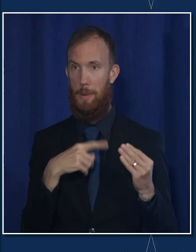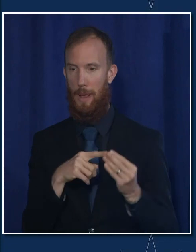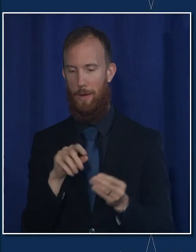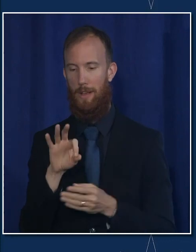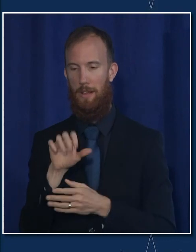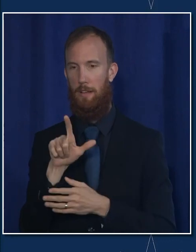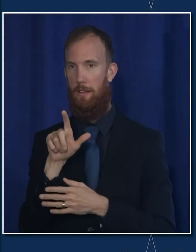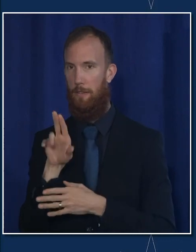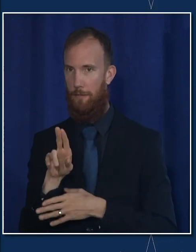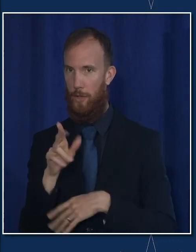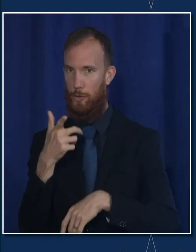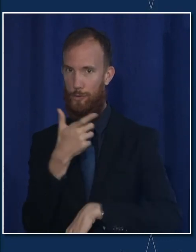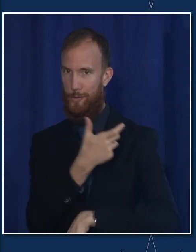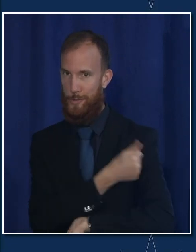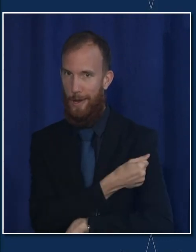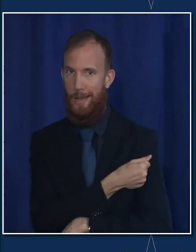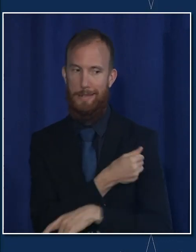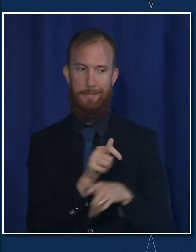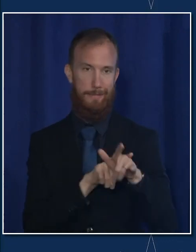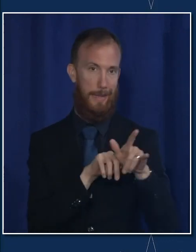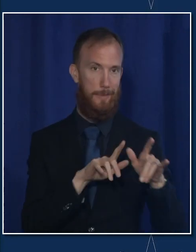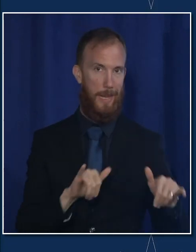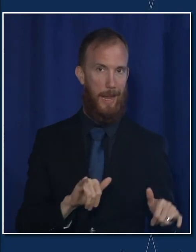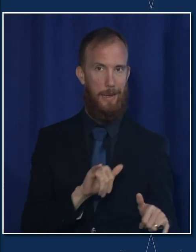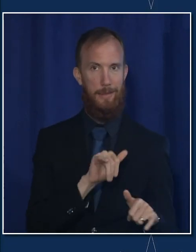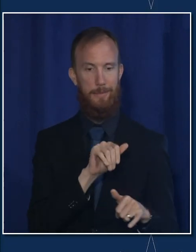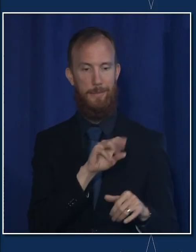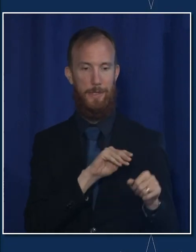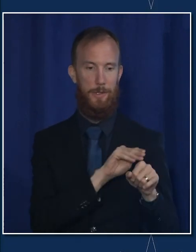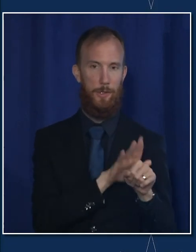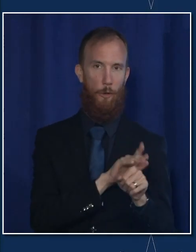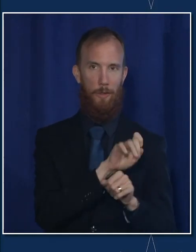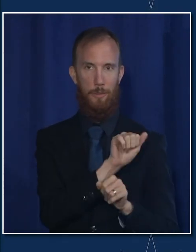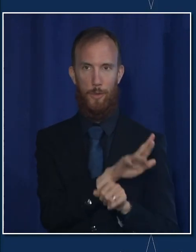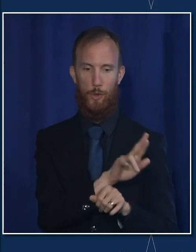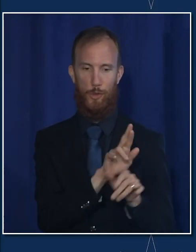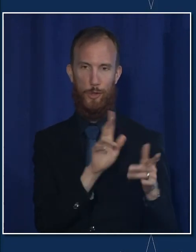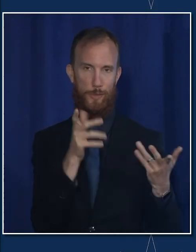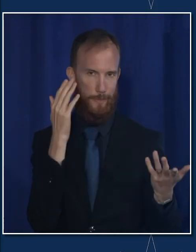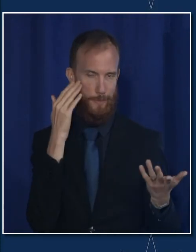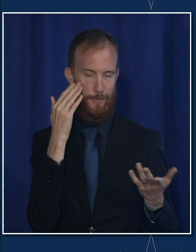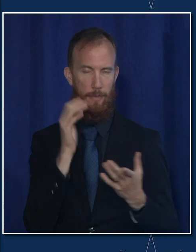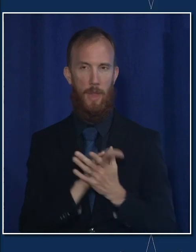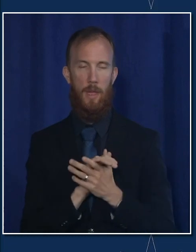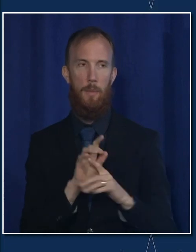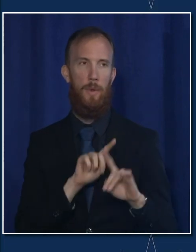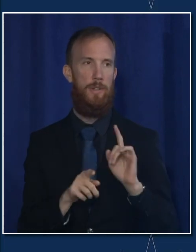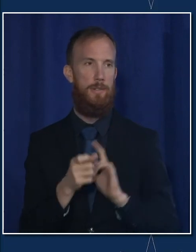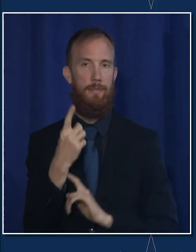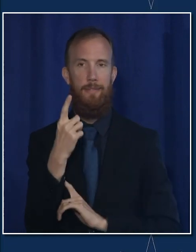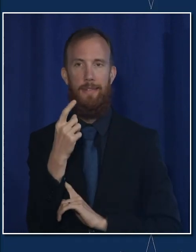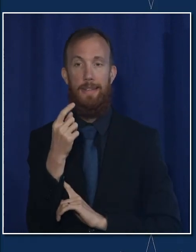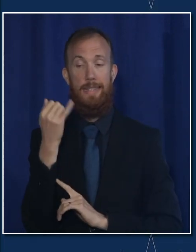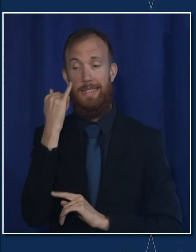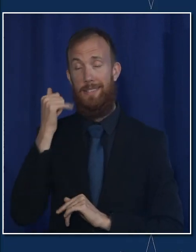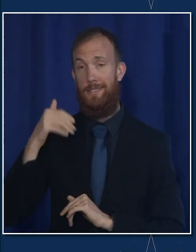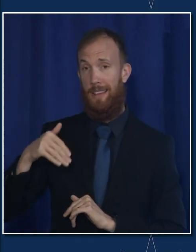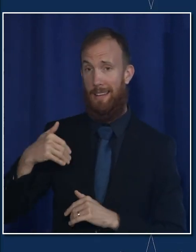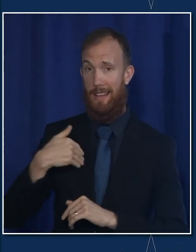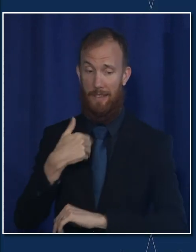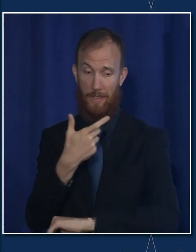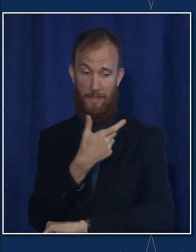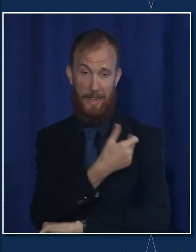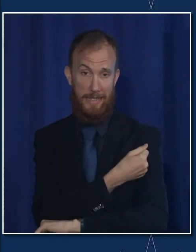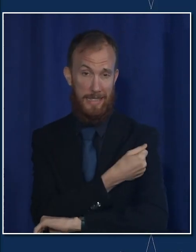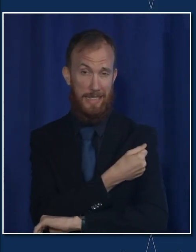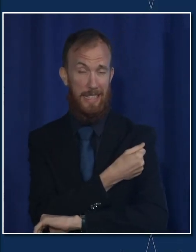along with the COVID shots or boosters when they're available. But the main thing is anybody who's not yet vaccinated, especially somebody